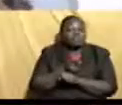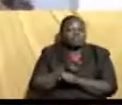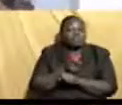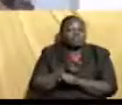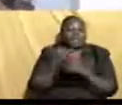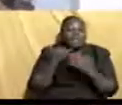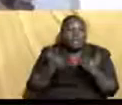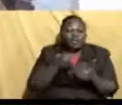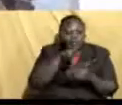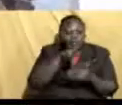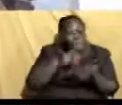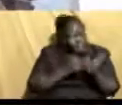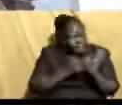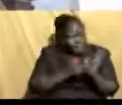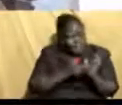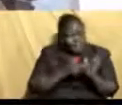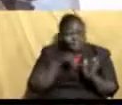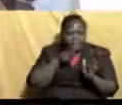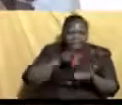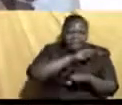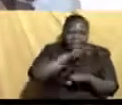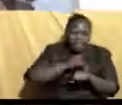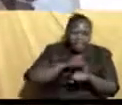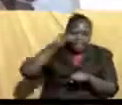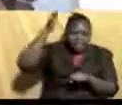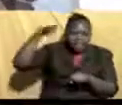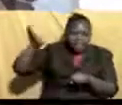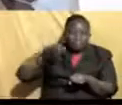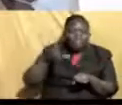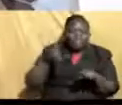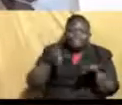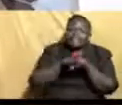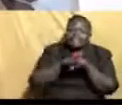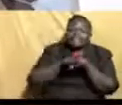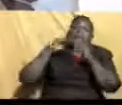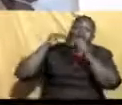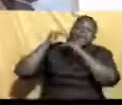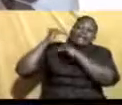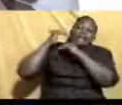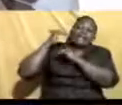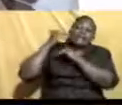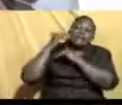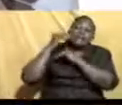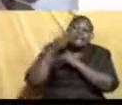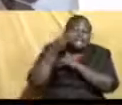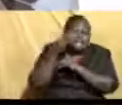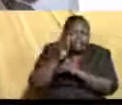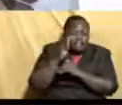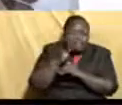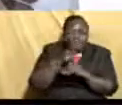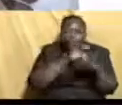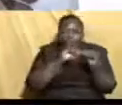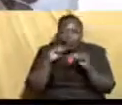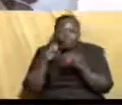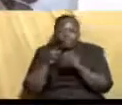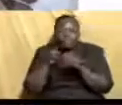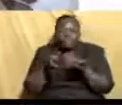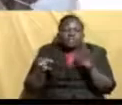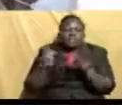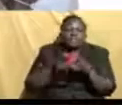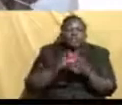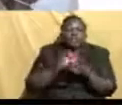And that tells us that the parliamentary initiative is still limited by the basic structure doctrine, whether or not it goes to a referendum or